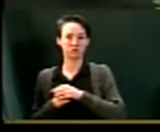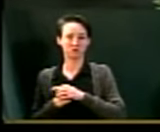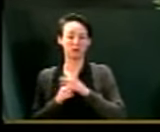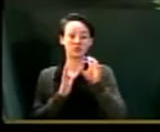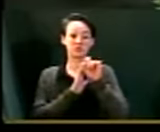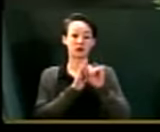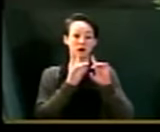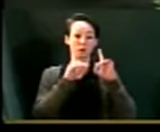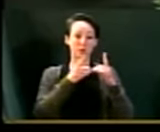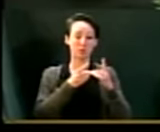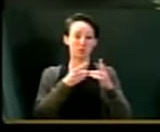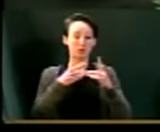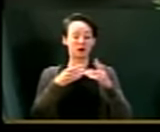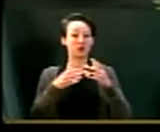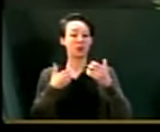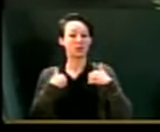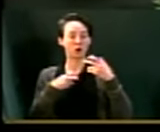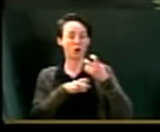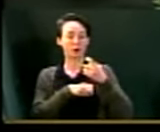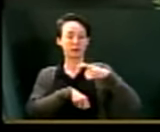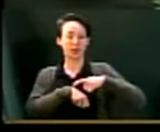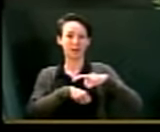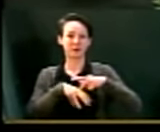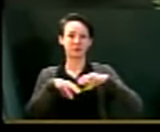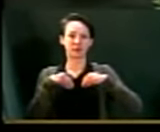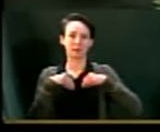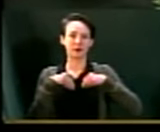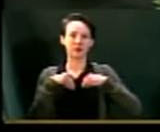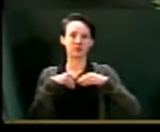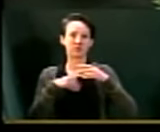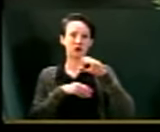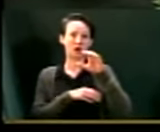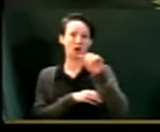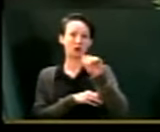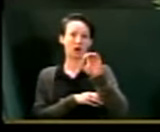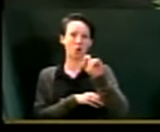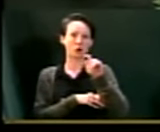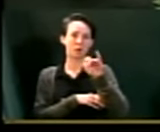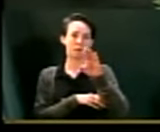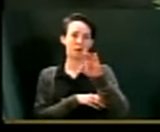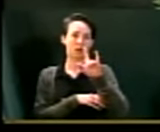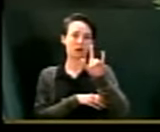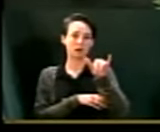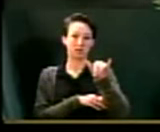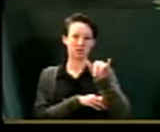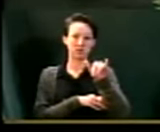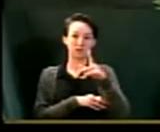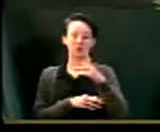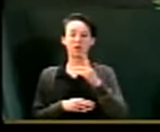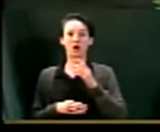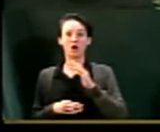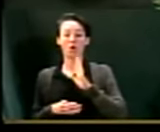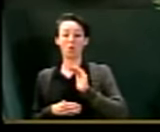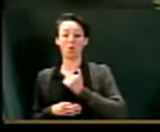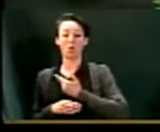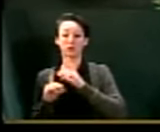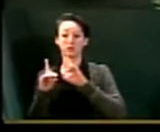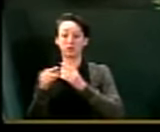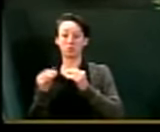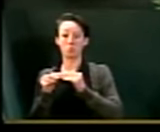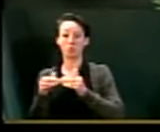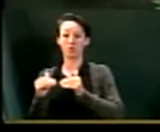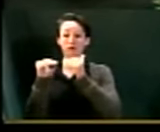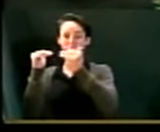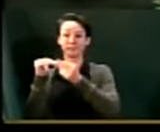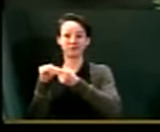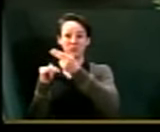accepting accountability, and we know that. We also know that we hold ourselves and our district to a higher standard, and we expect full